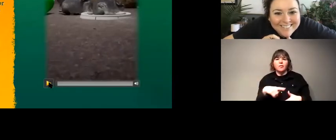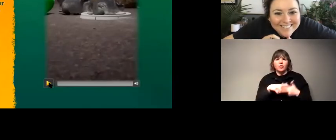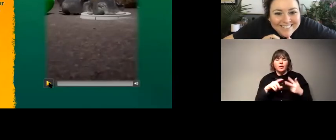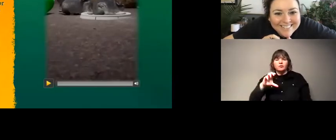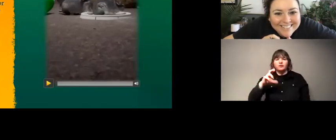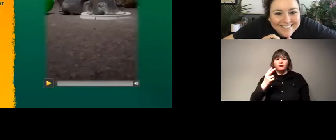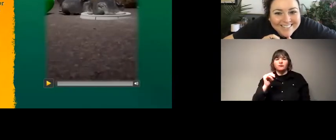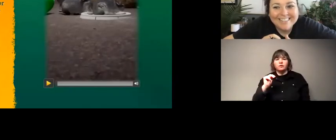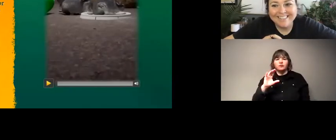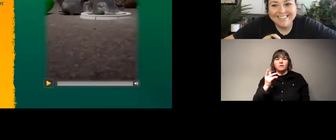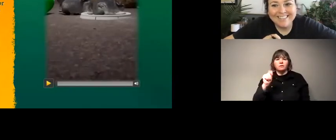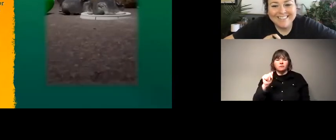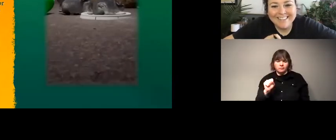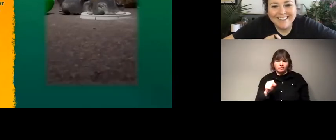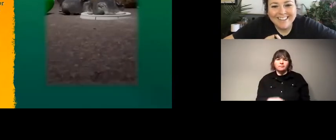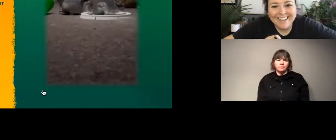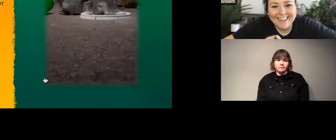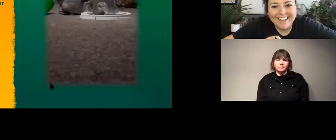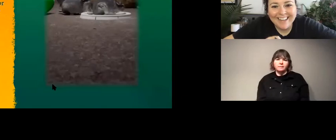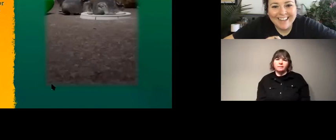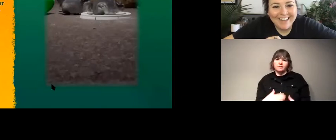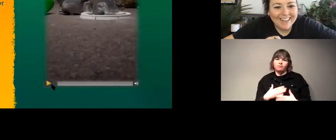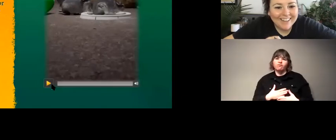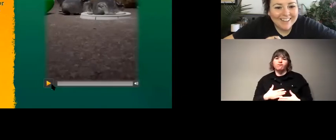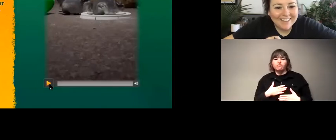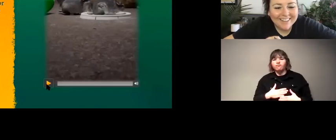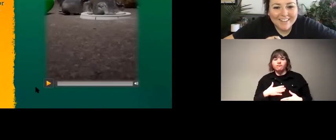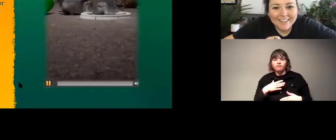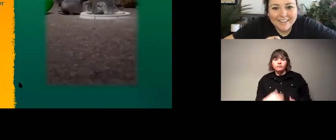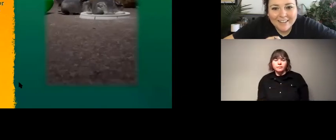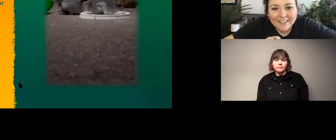chinchillas currently enjoying some enrichment.